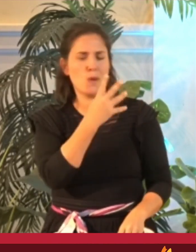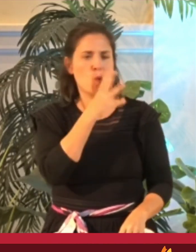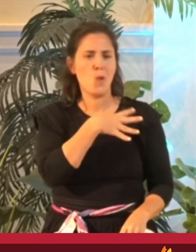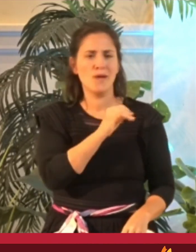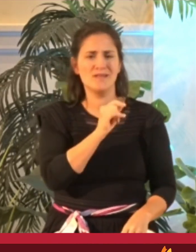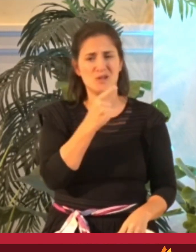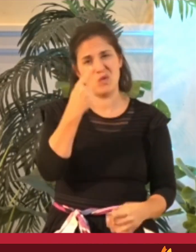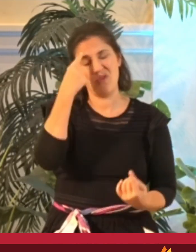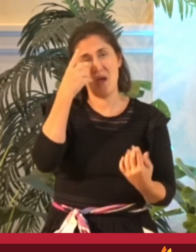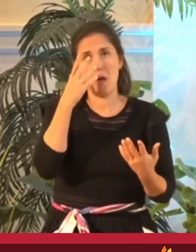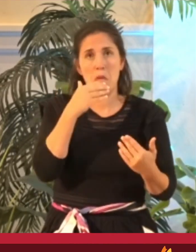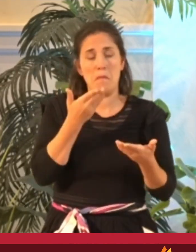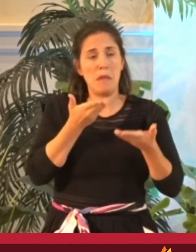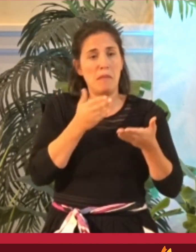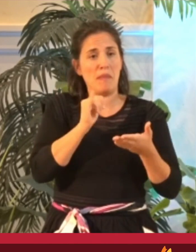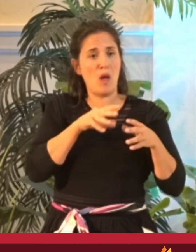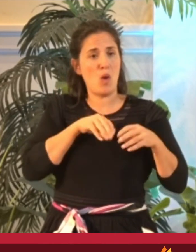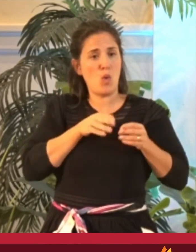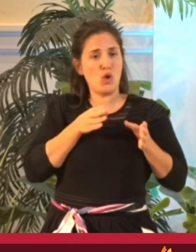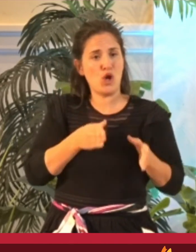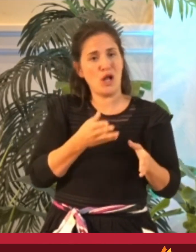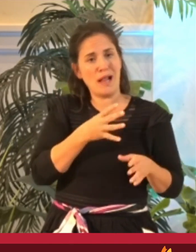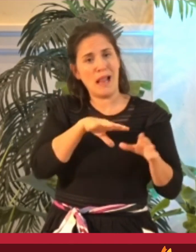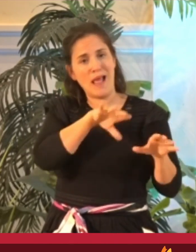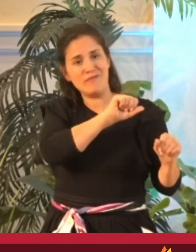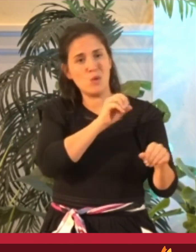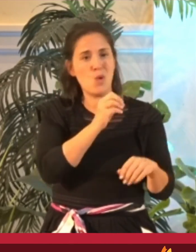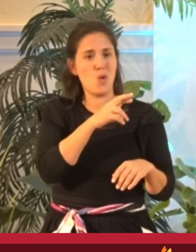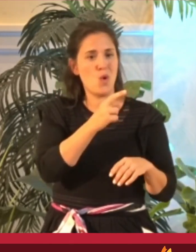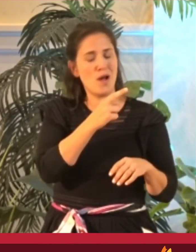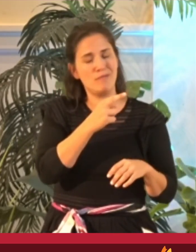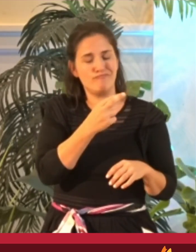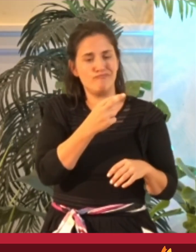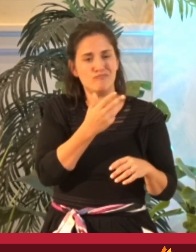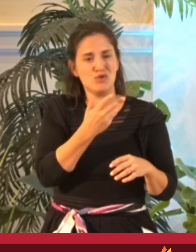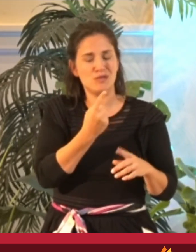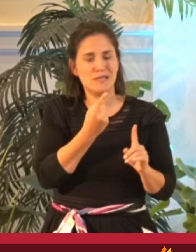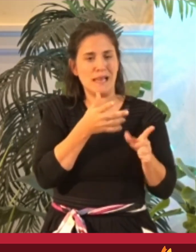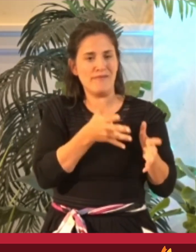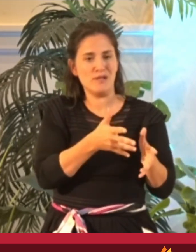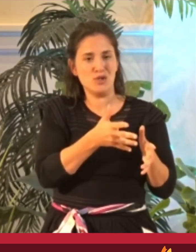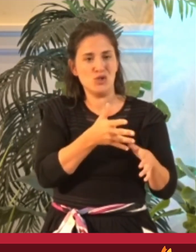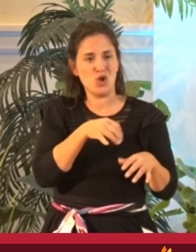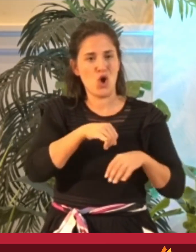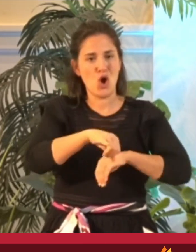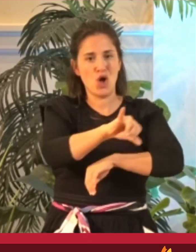the yard. Day after day, you pass